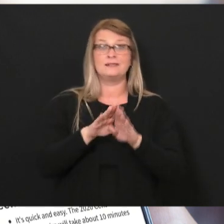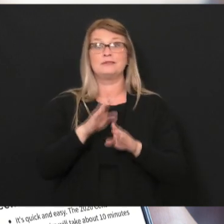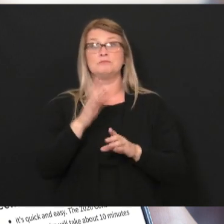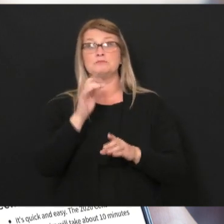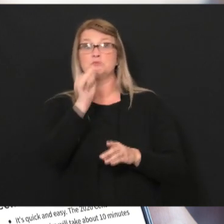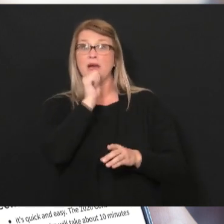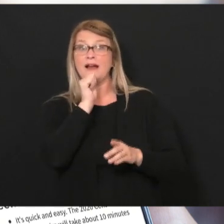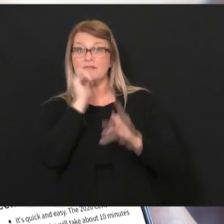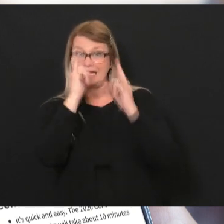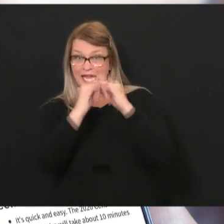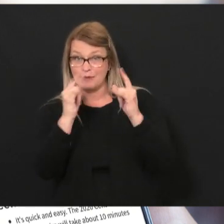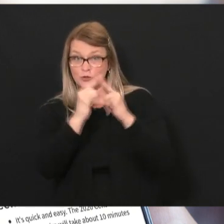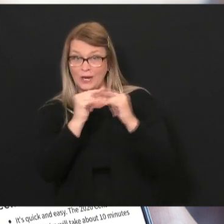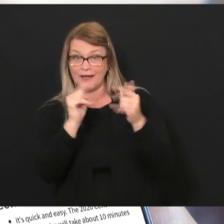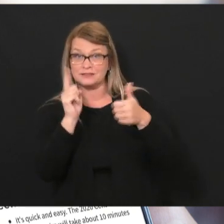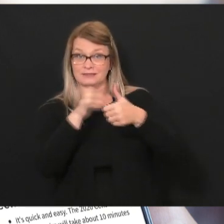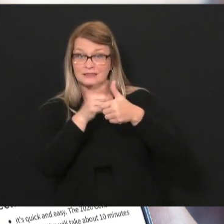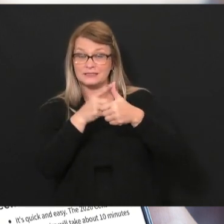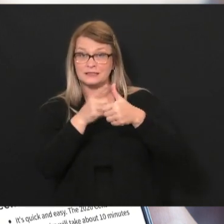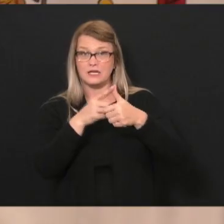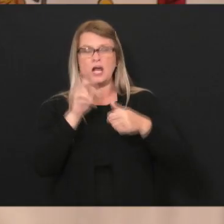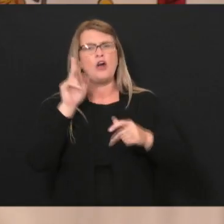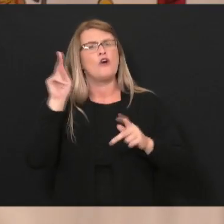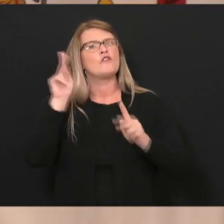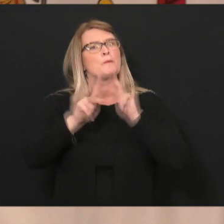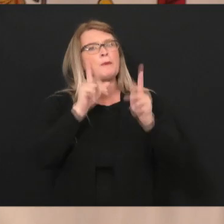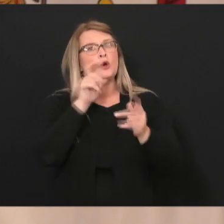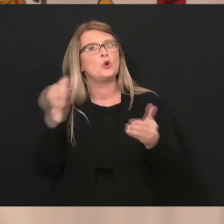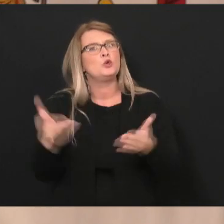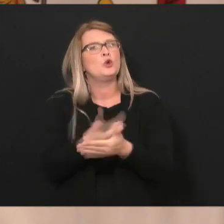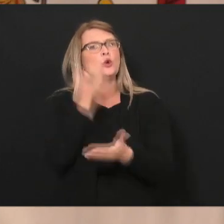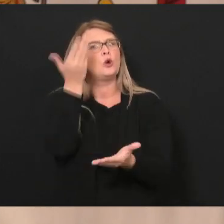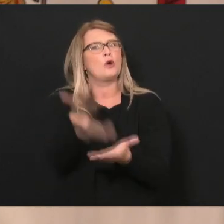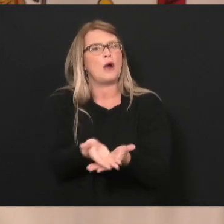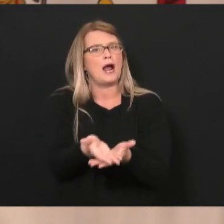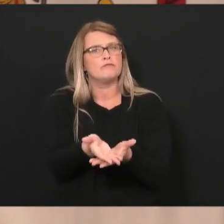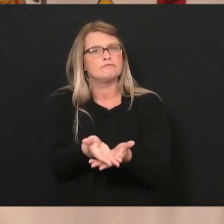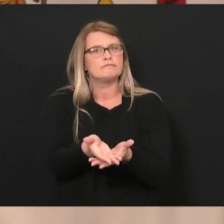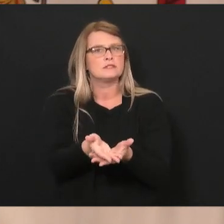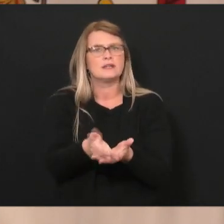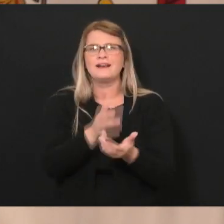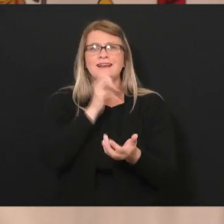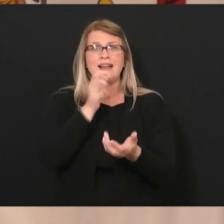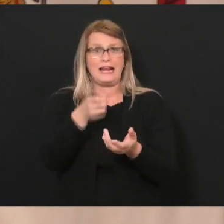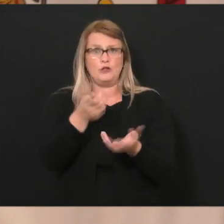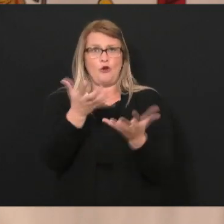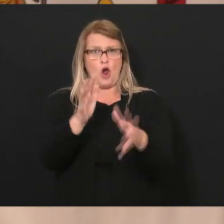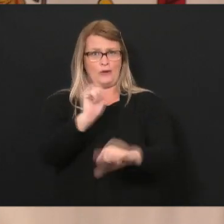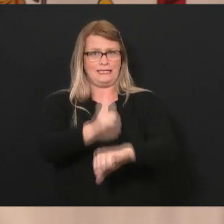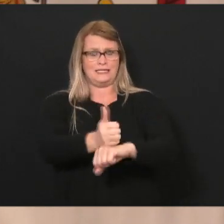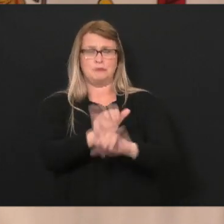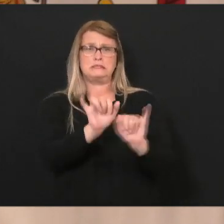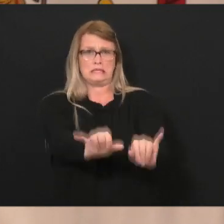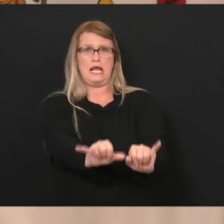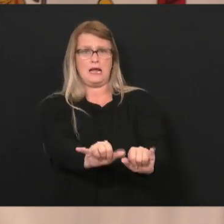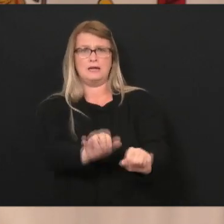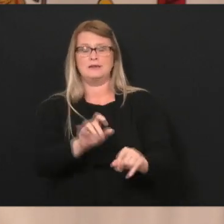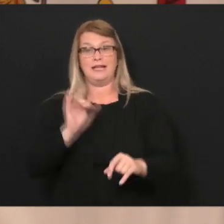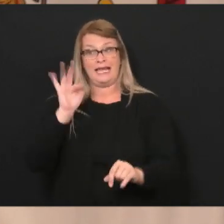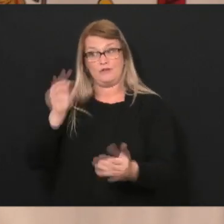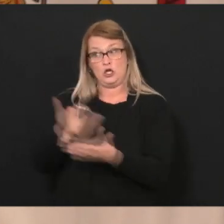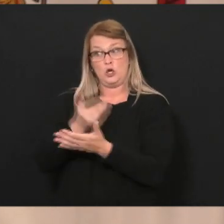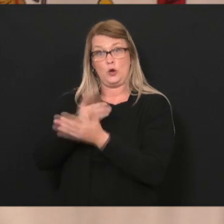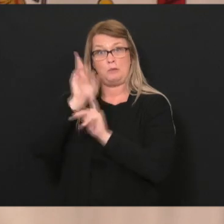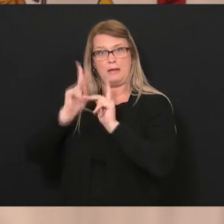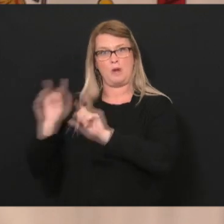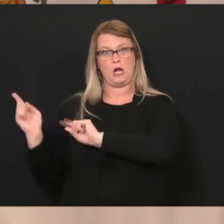to out-of-state people that are new arrivals and everything, you know, and so the people that have been there,